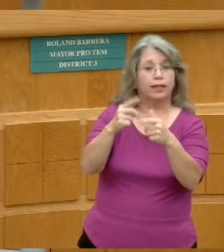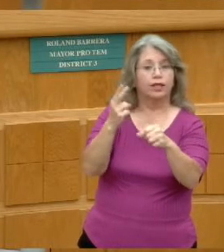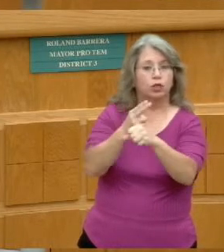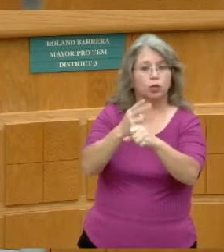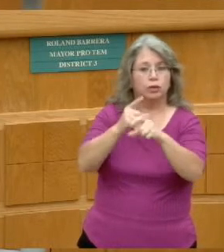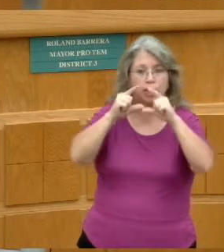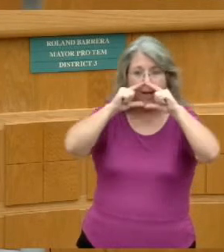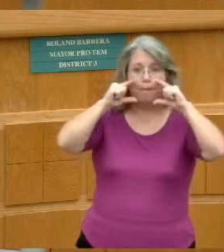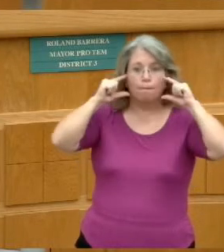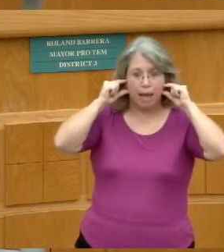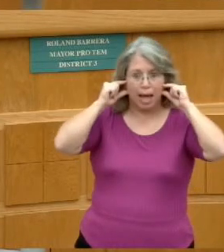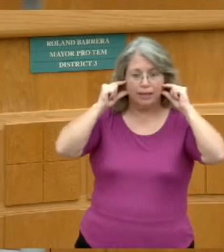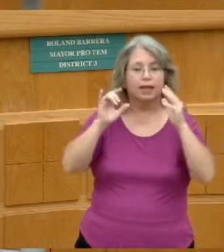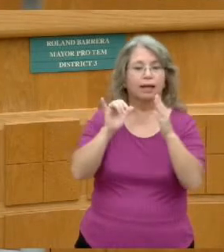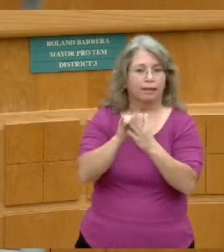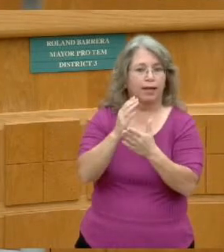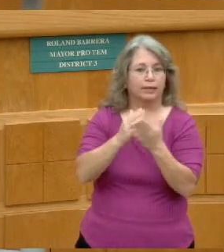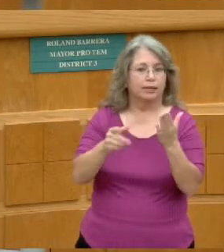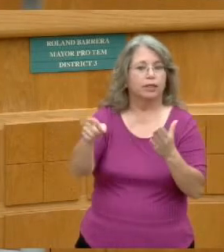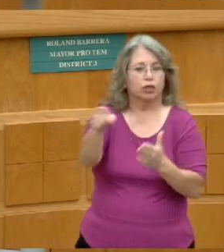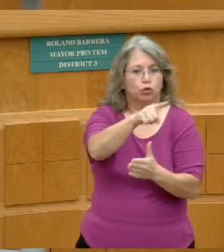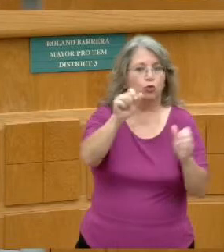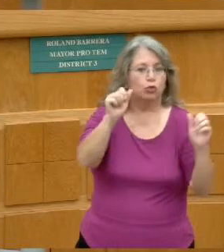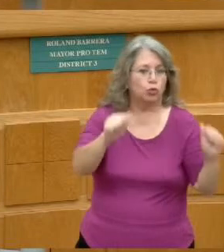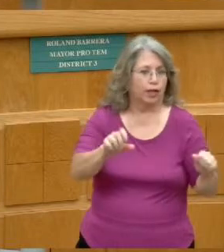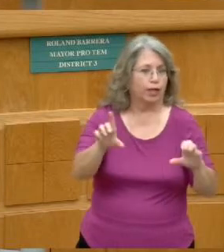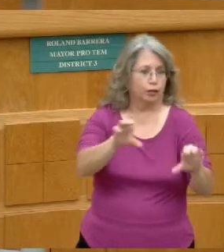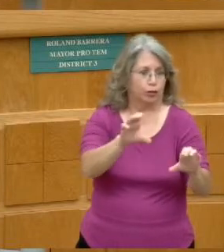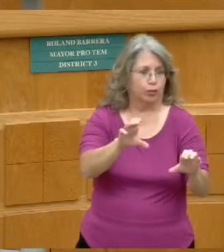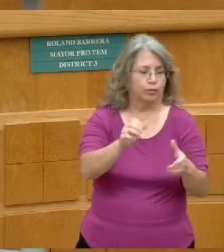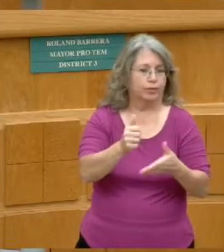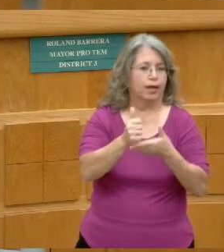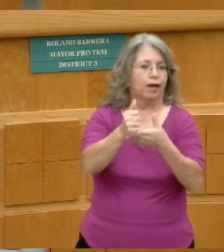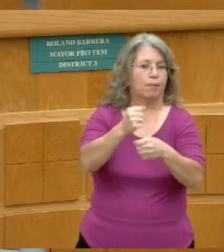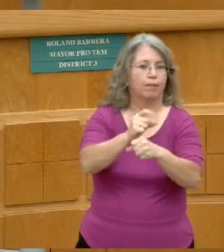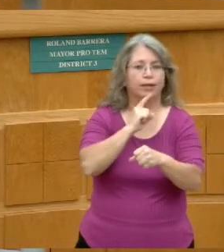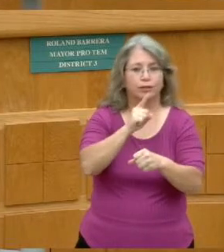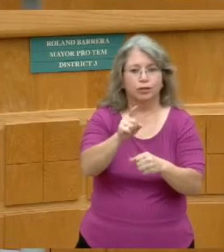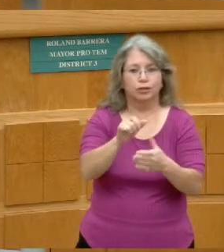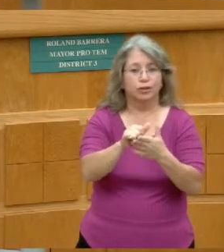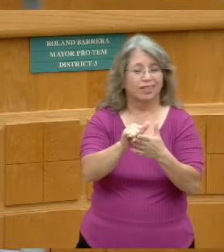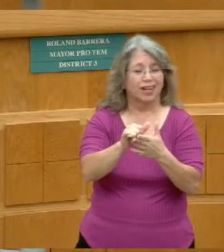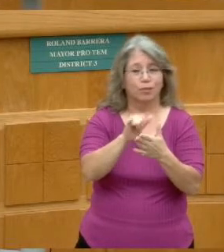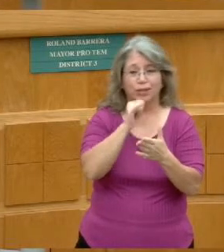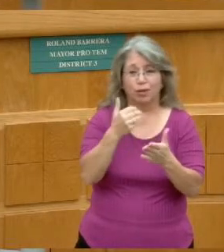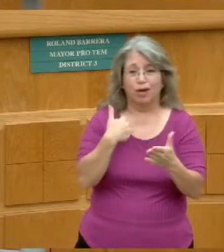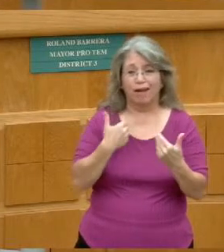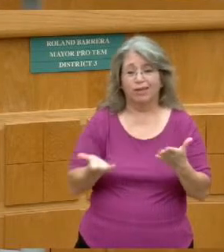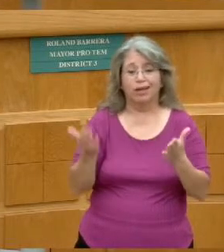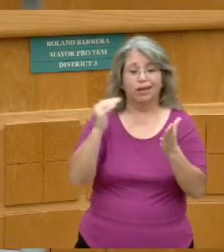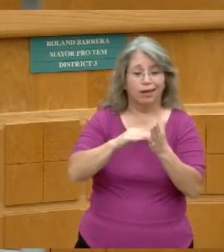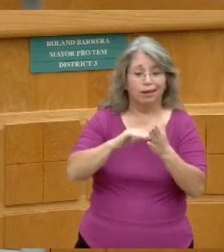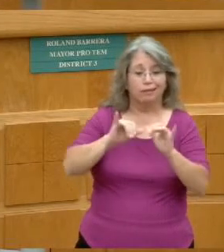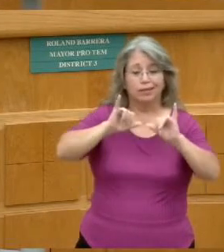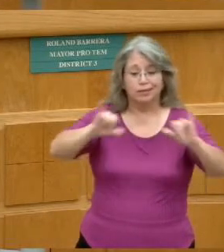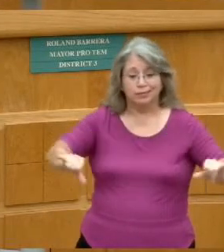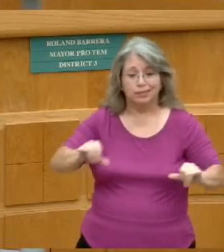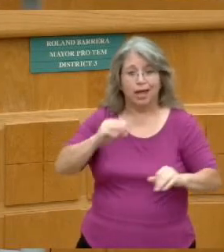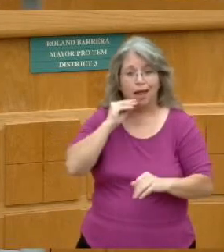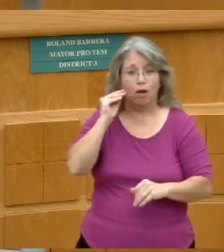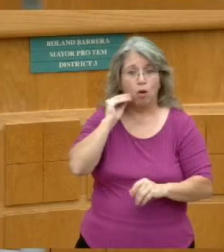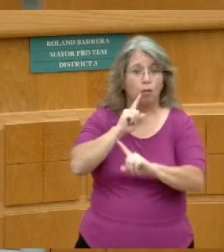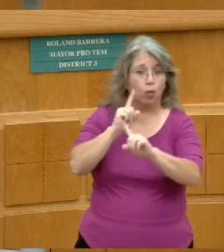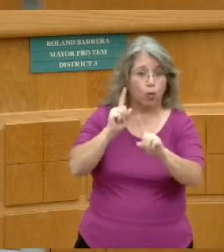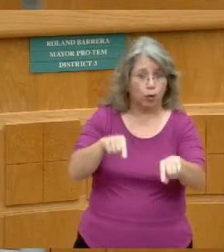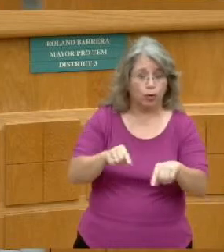you can do to help make sure that you don't end up in another stay at home that could occur if